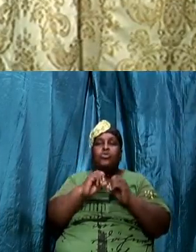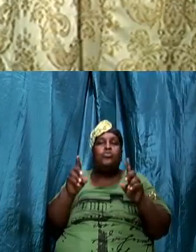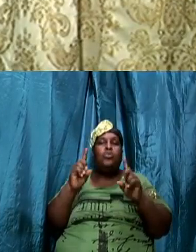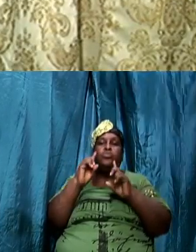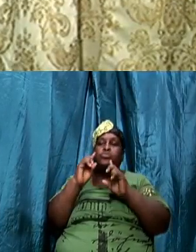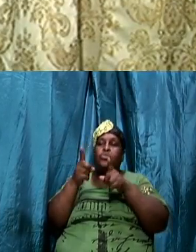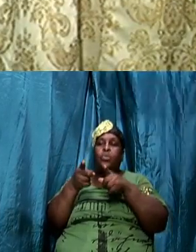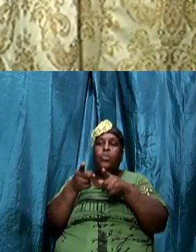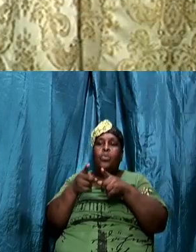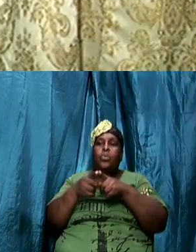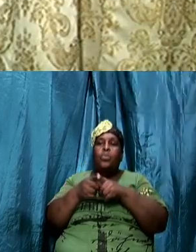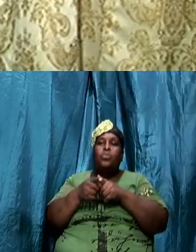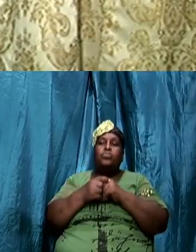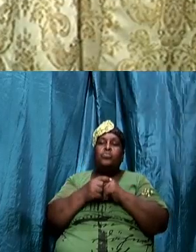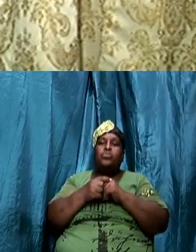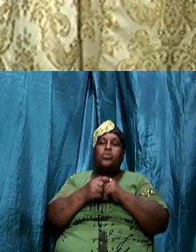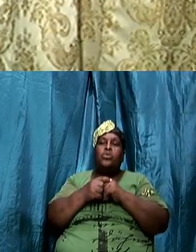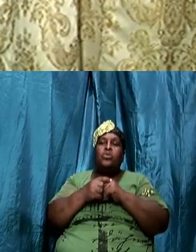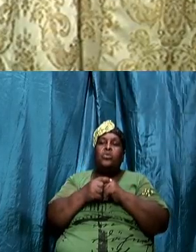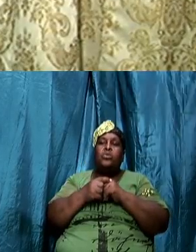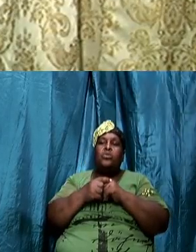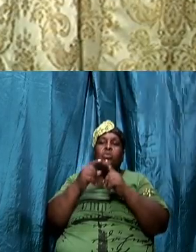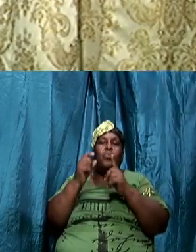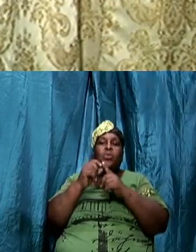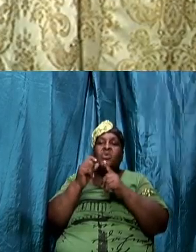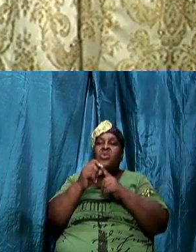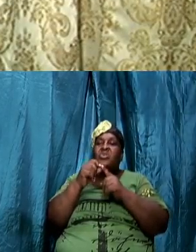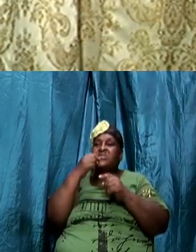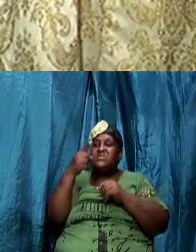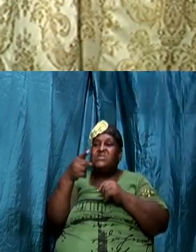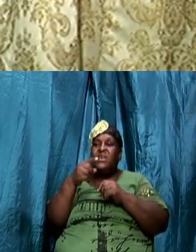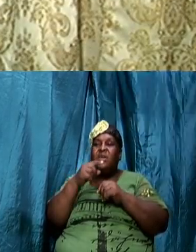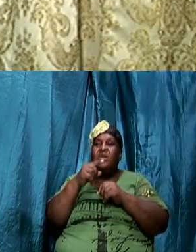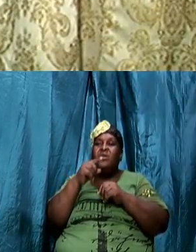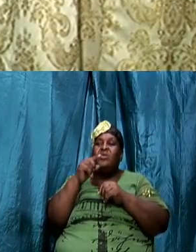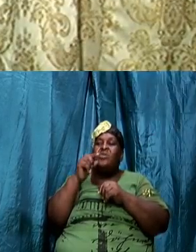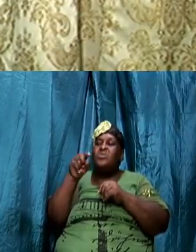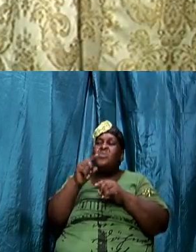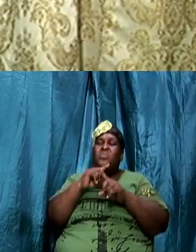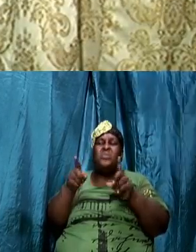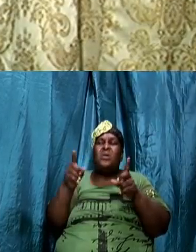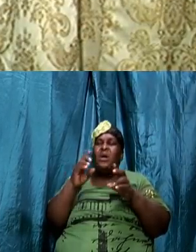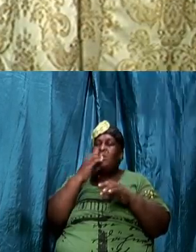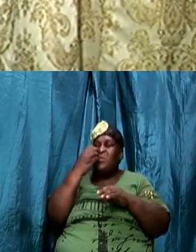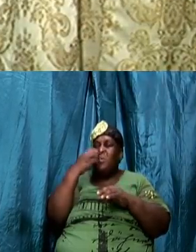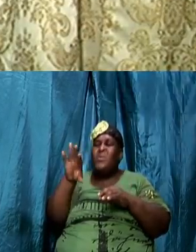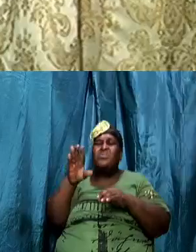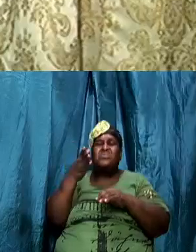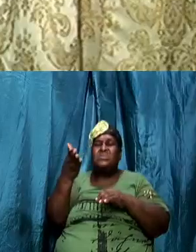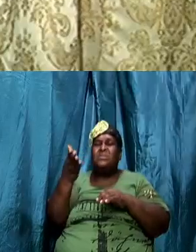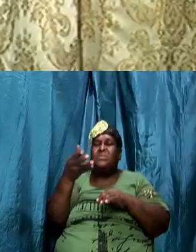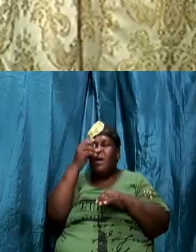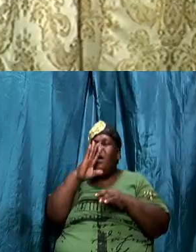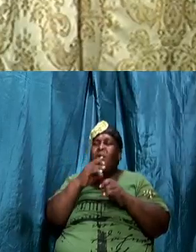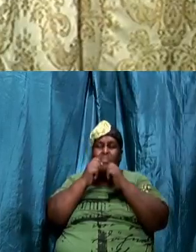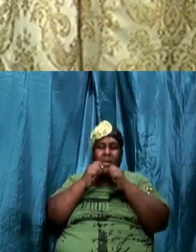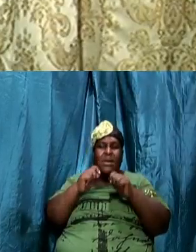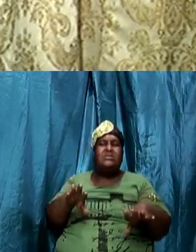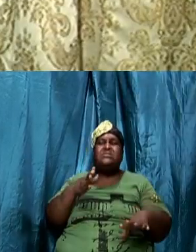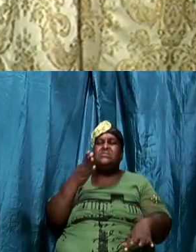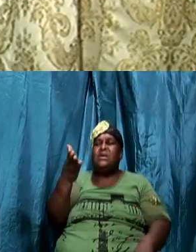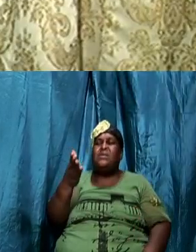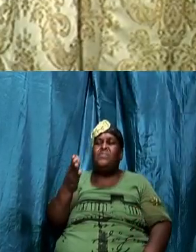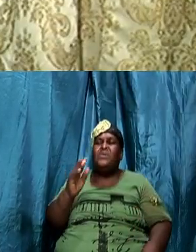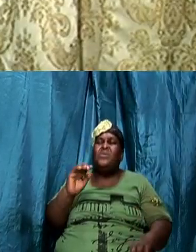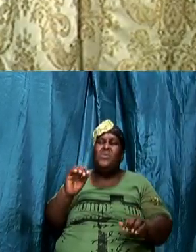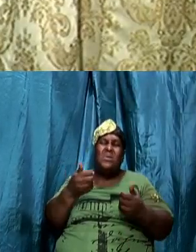Furthermore, the word say you can't curse them because God already blessed them. So here is how Satan